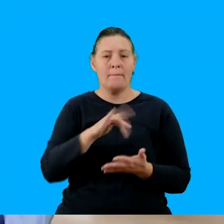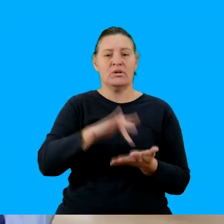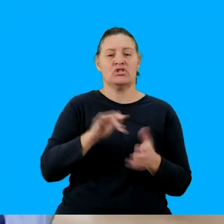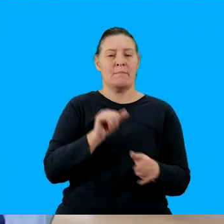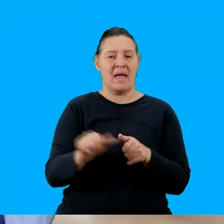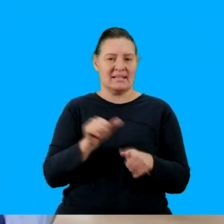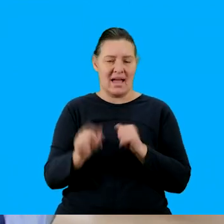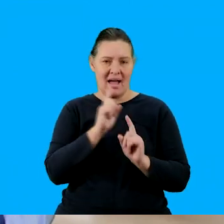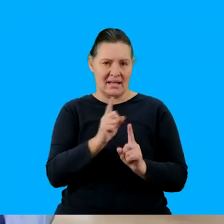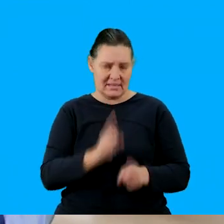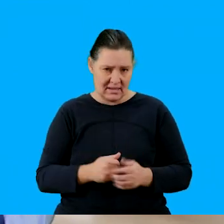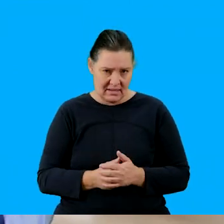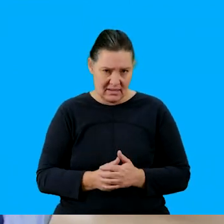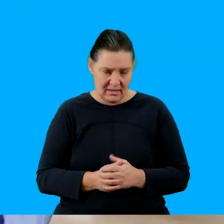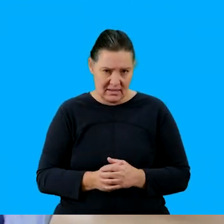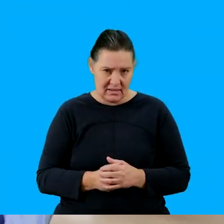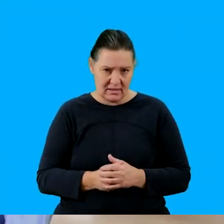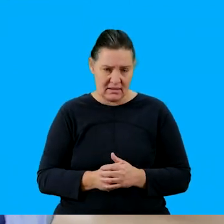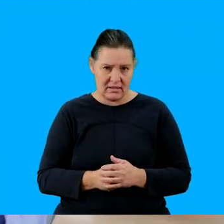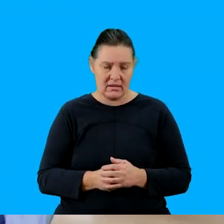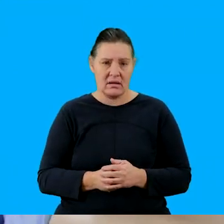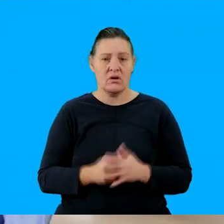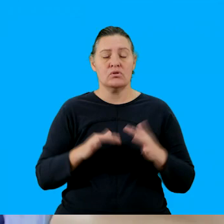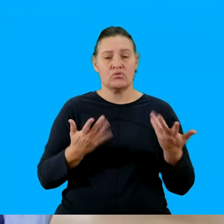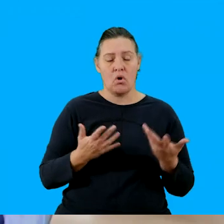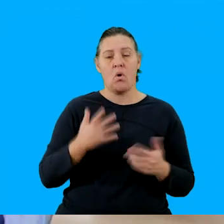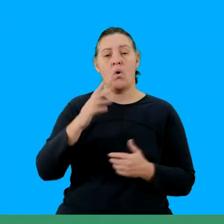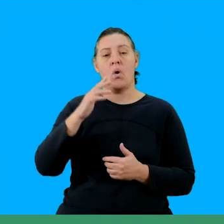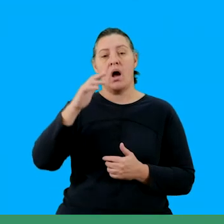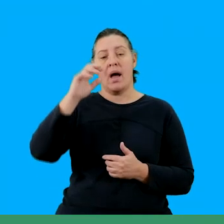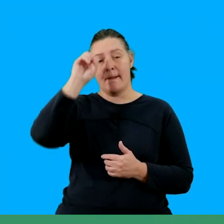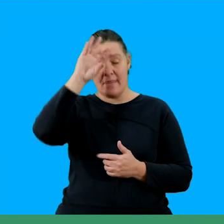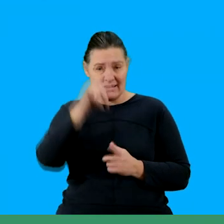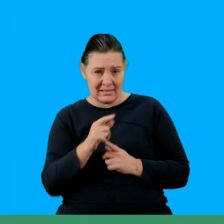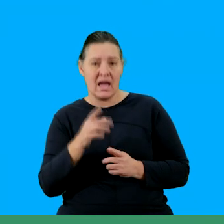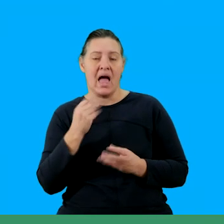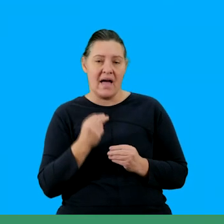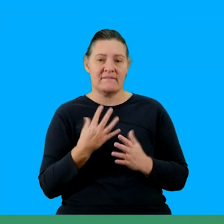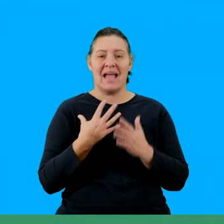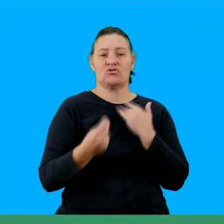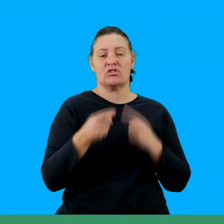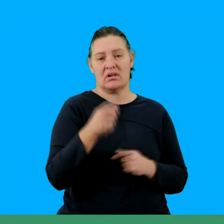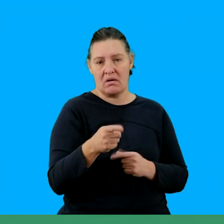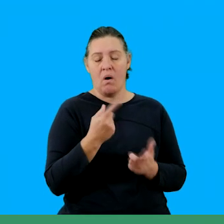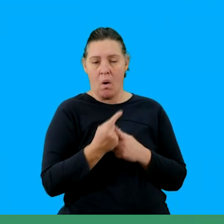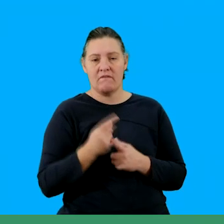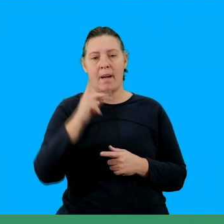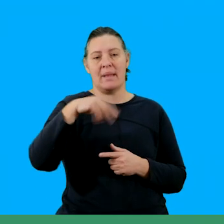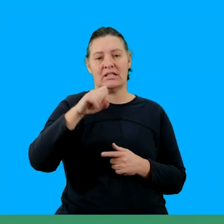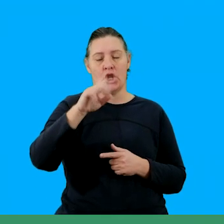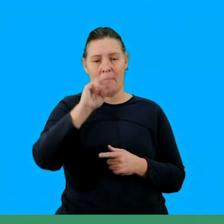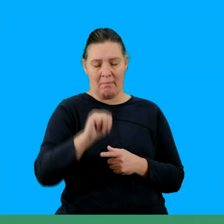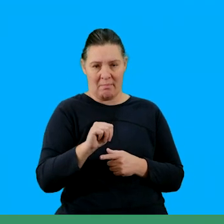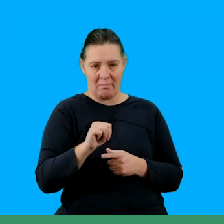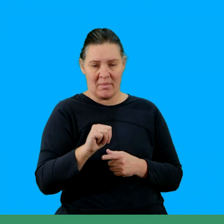a better position to answer your questions. So you have Alpha Mines, who specializes in the extraction of